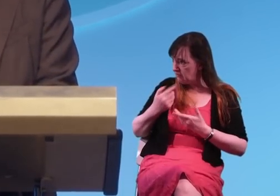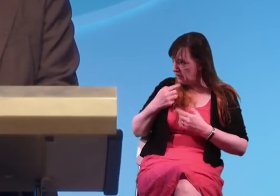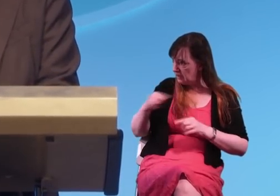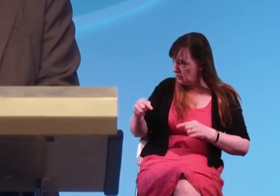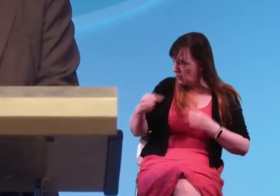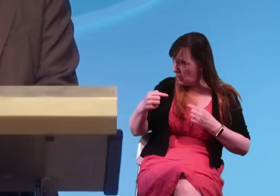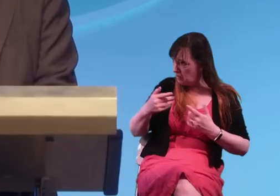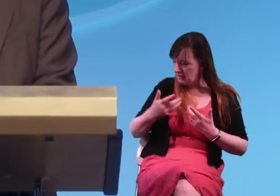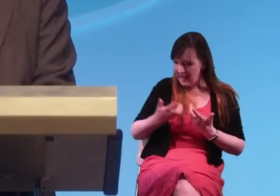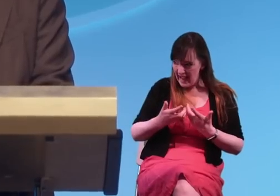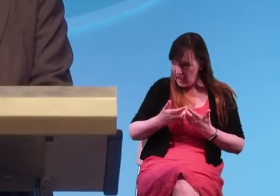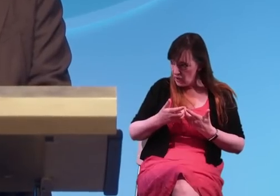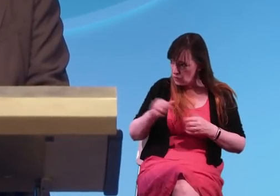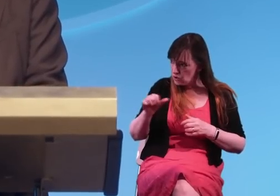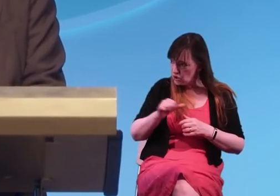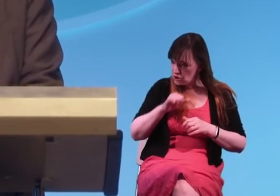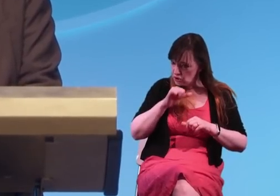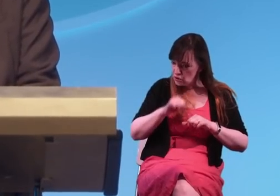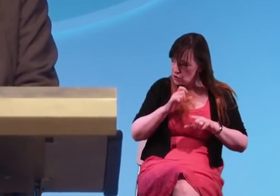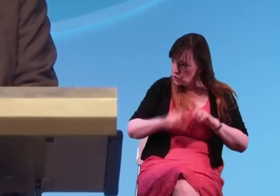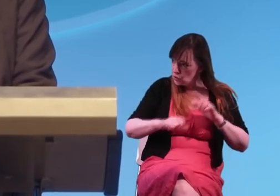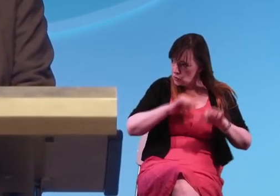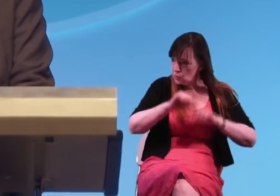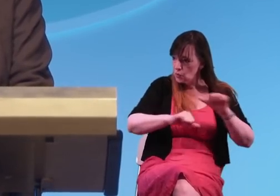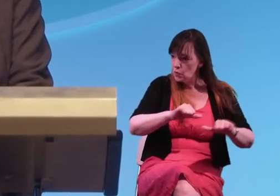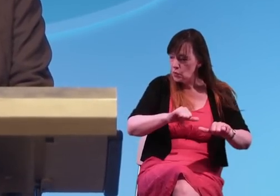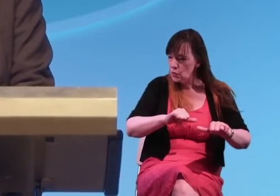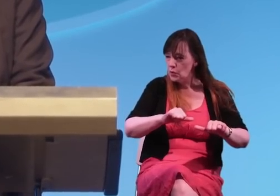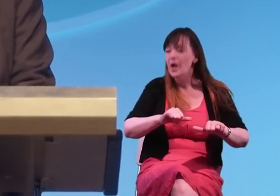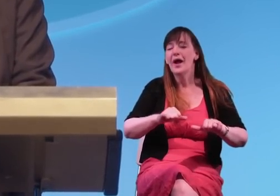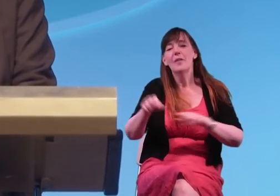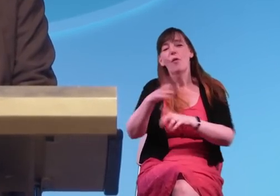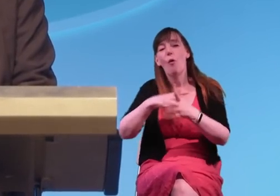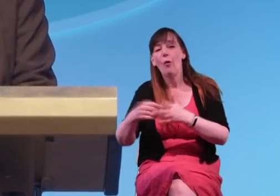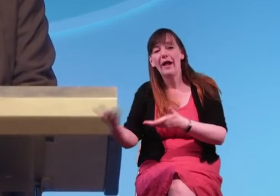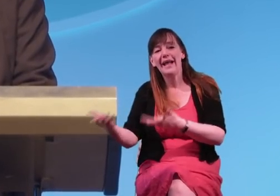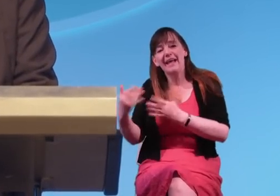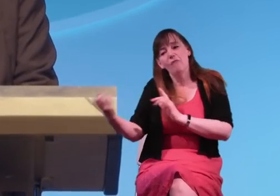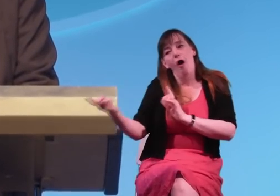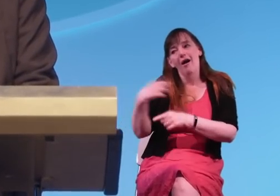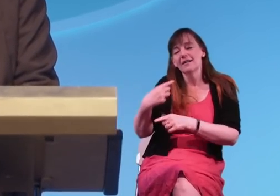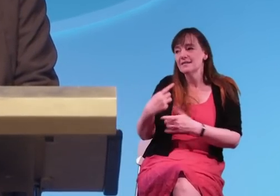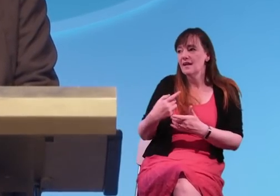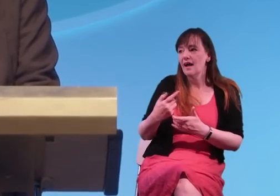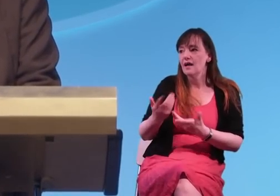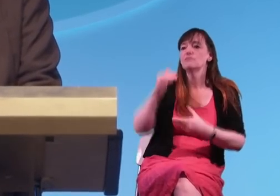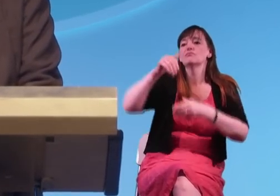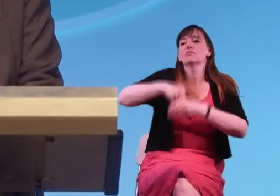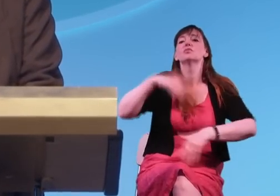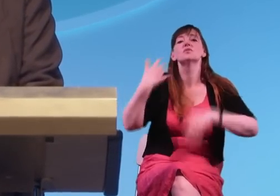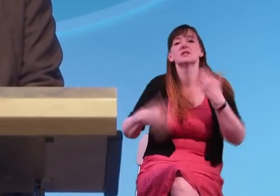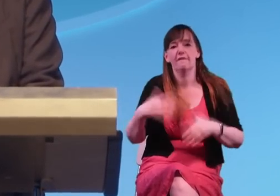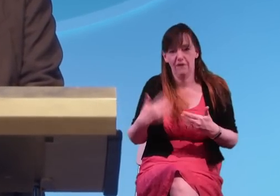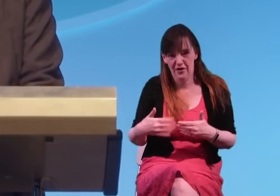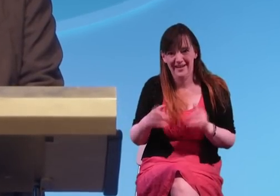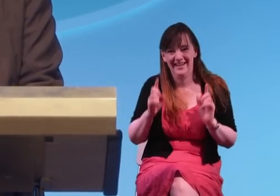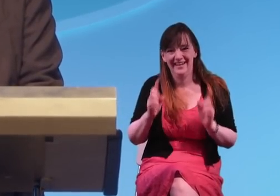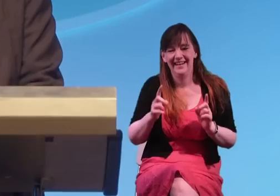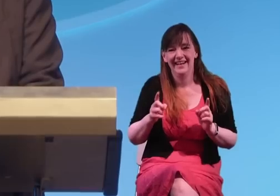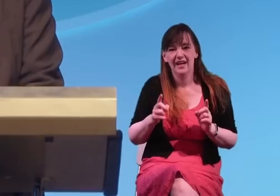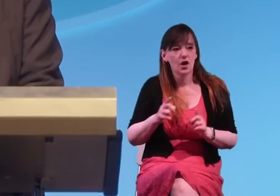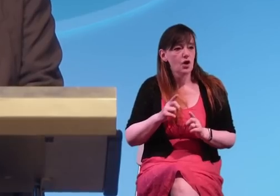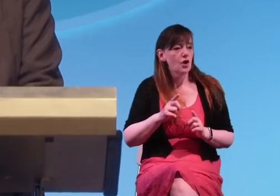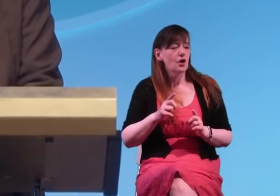He's already answered it. But share in suffering for the gospel, not suffering because you're a jolly nuisance, but for the